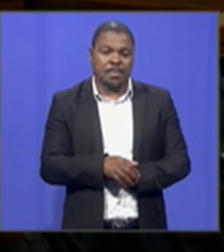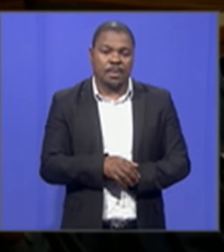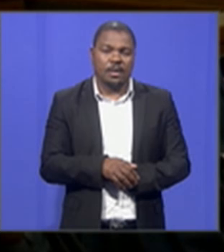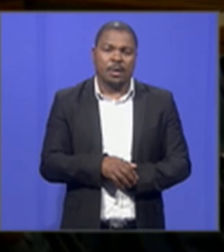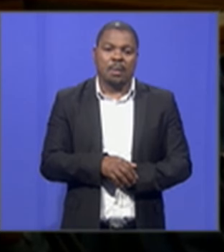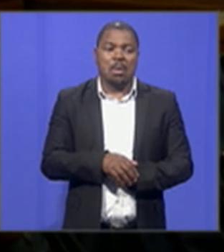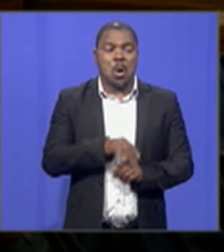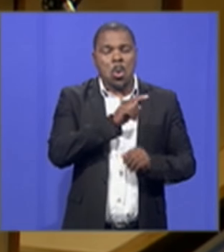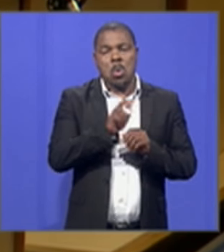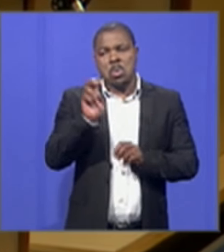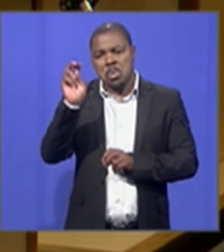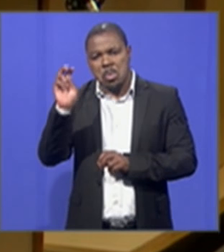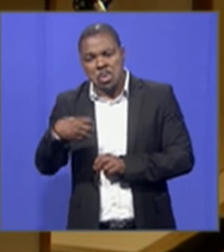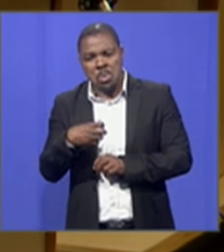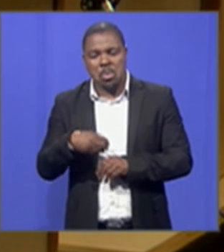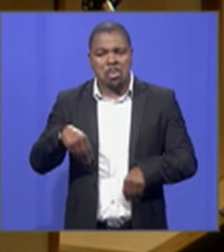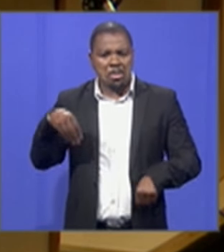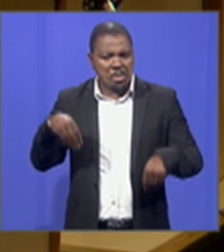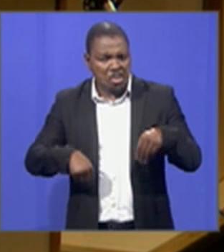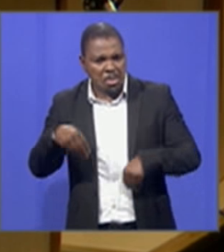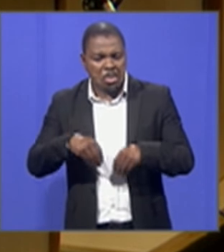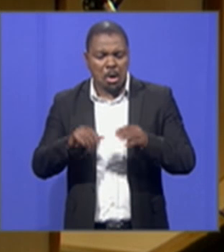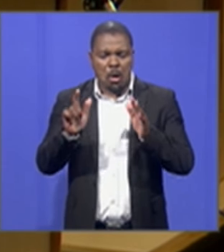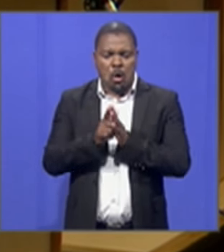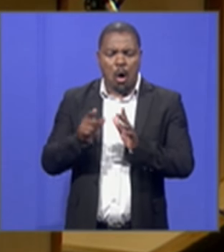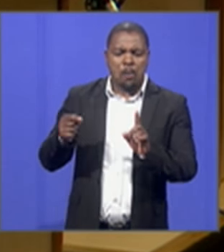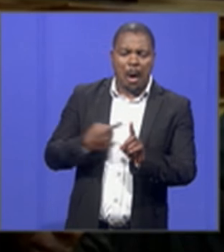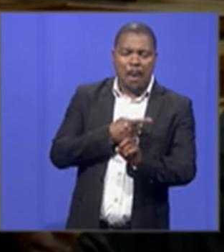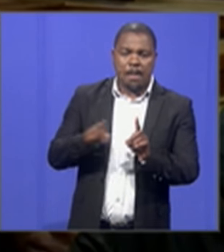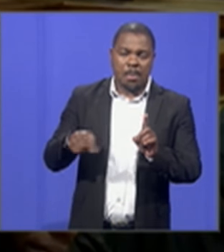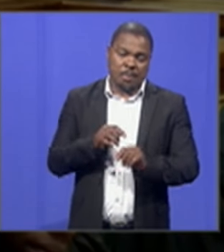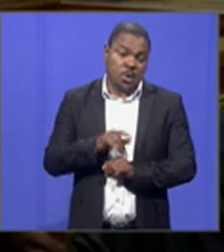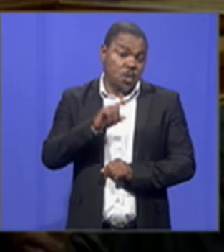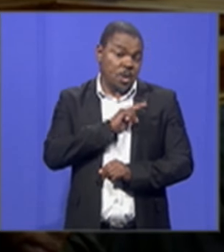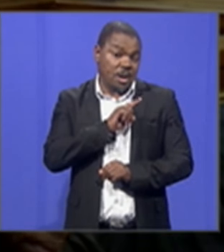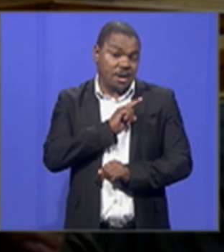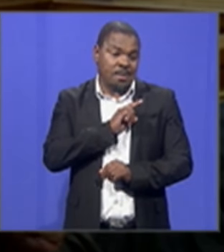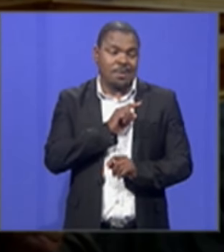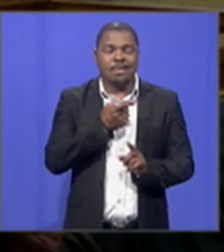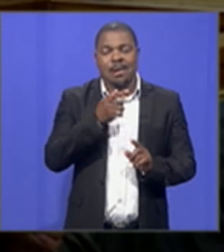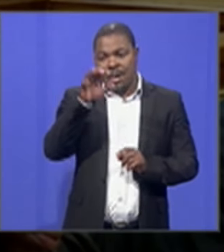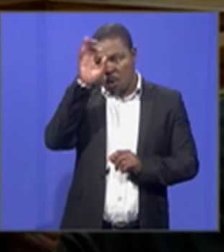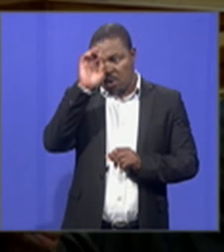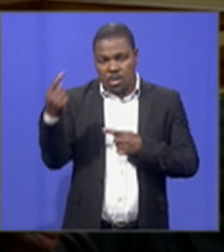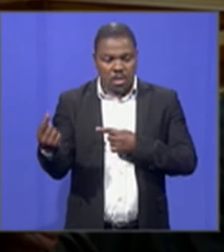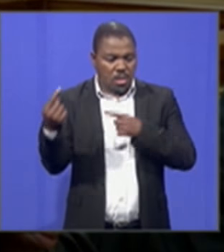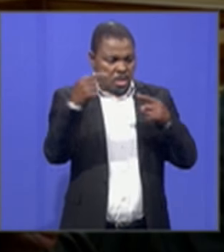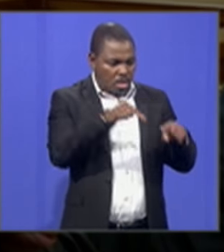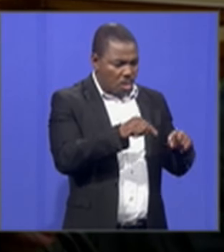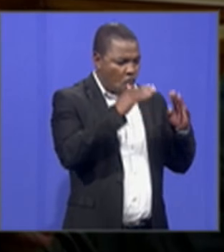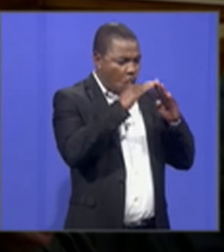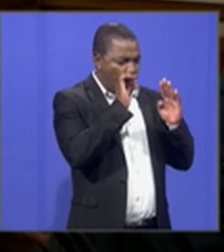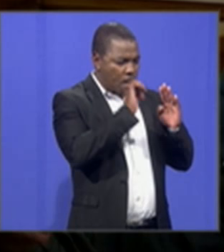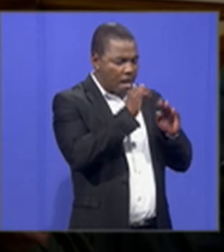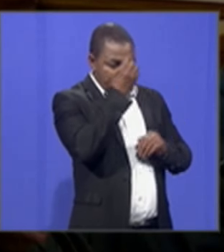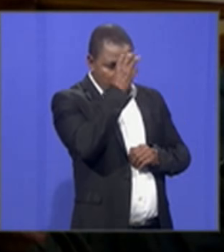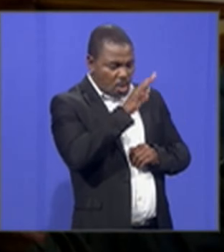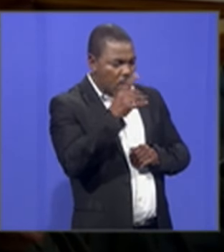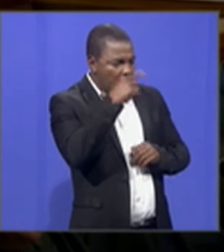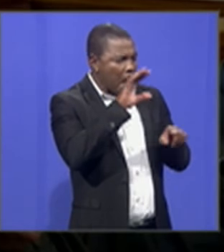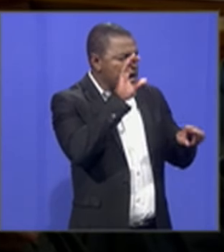balwa bogodu bomenetša le go šitiša toka go phethega. Se morago ga gore maphodisa a phuruputše ngwako wa gago ka Pretoria fa